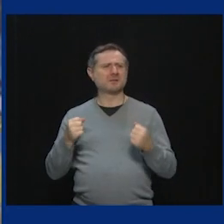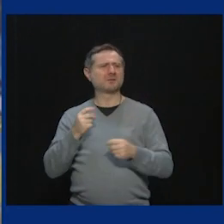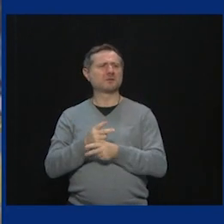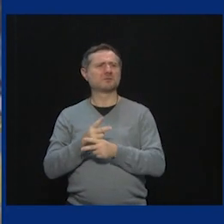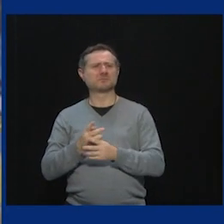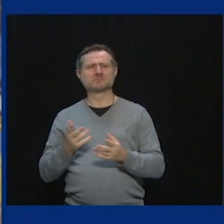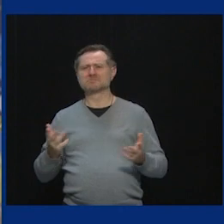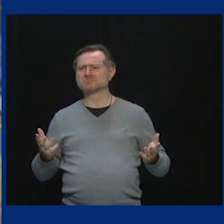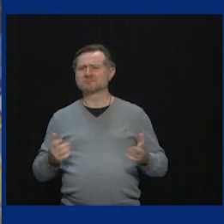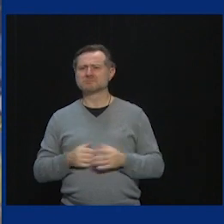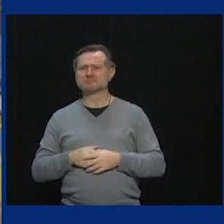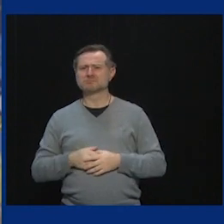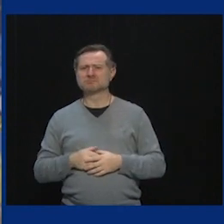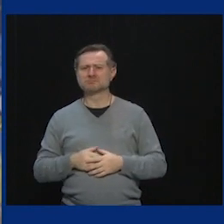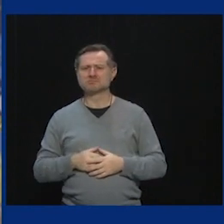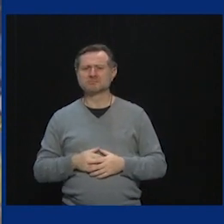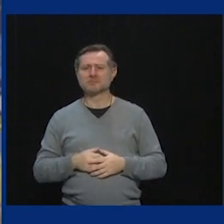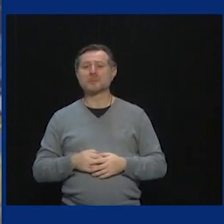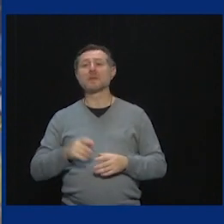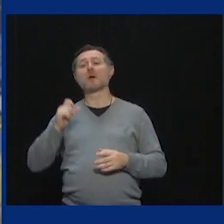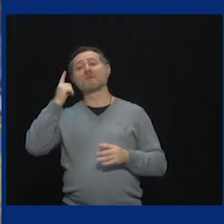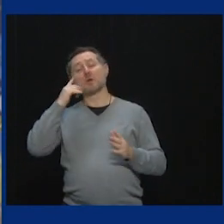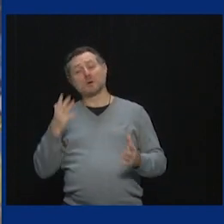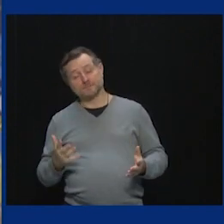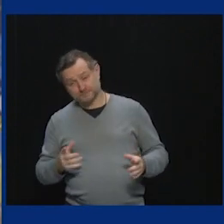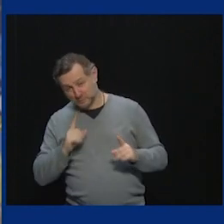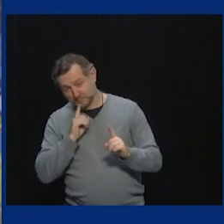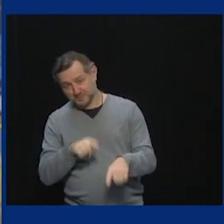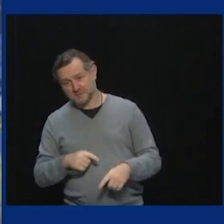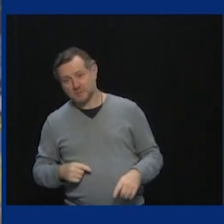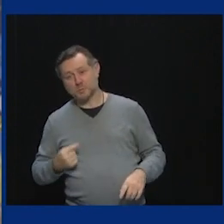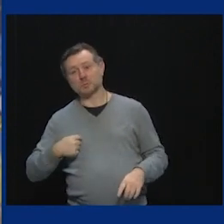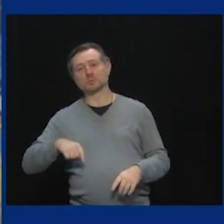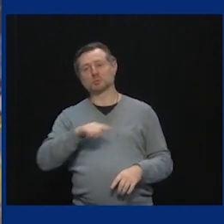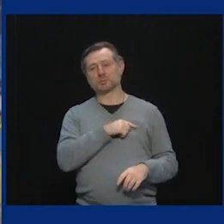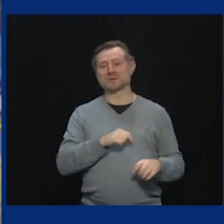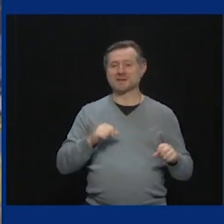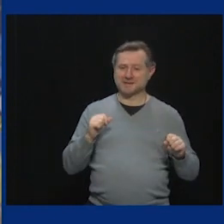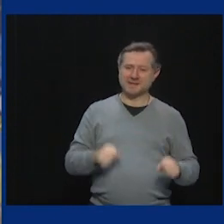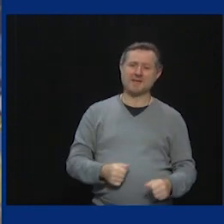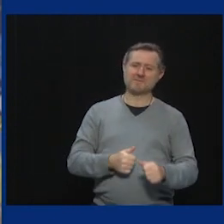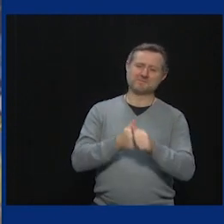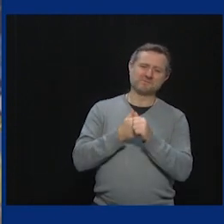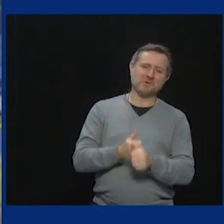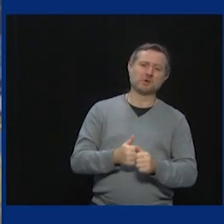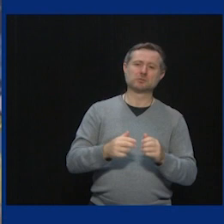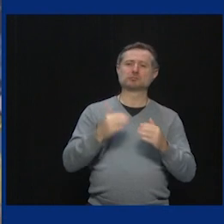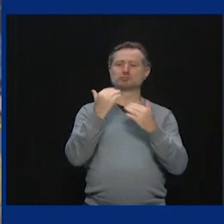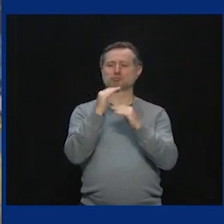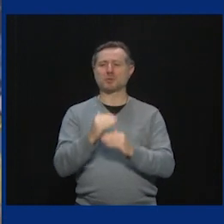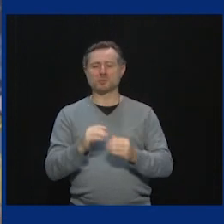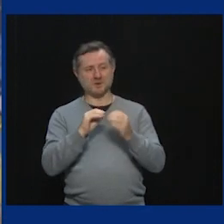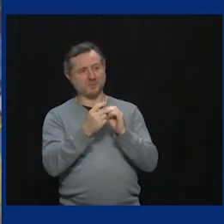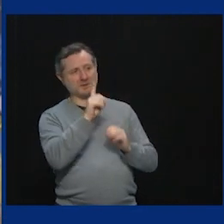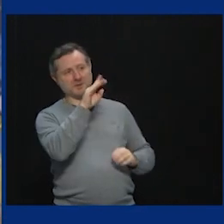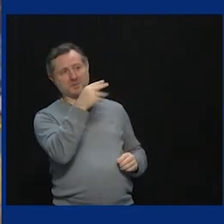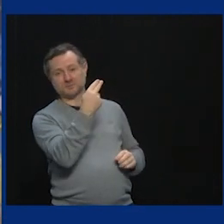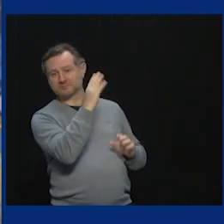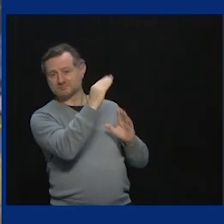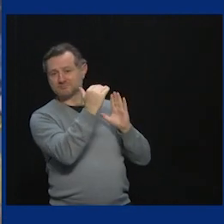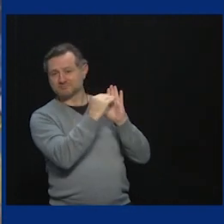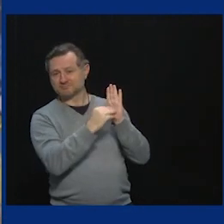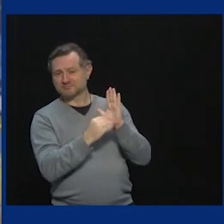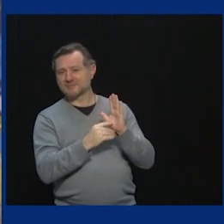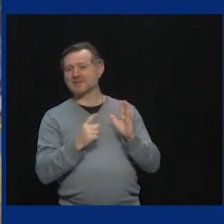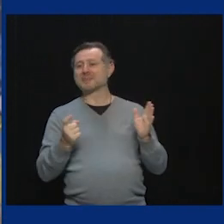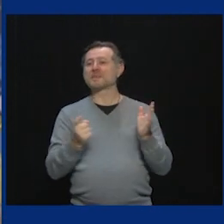Because what we were able to do with regulations from the Department of Health was to mandate it to all the facilities that they regulate. Those